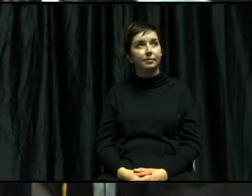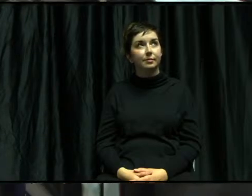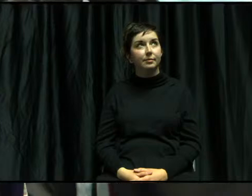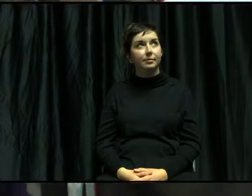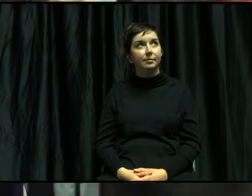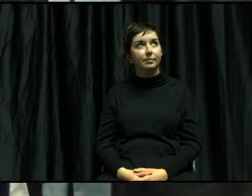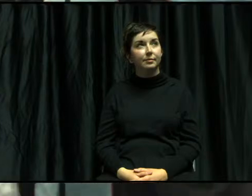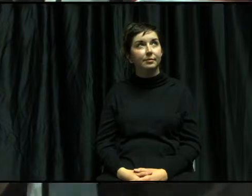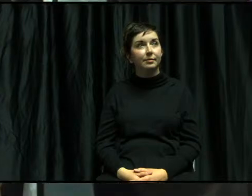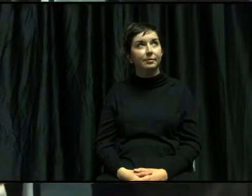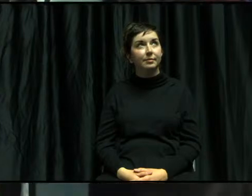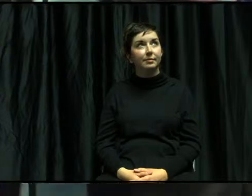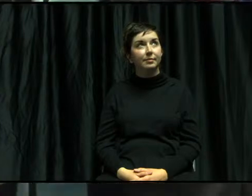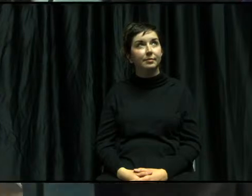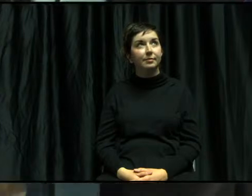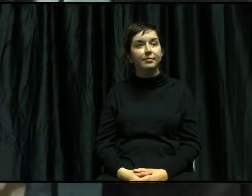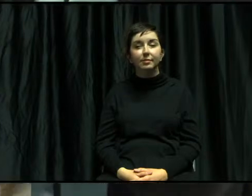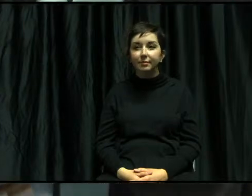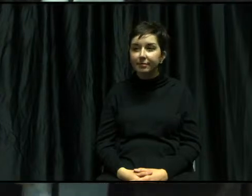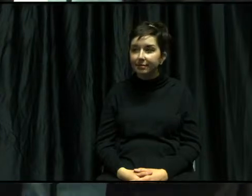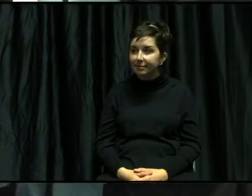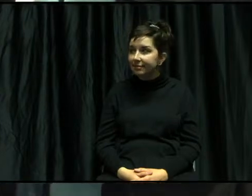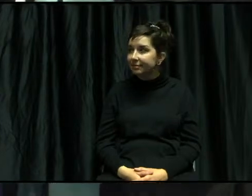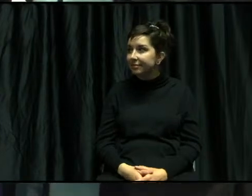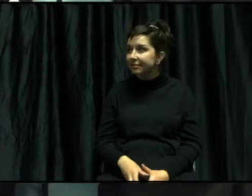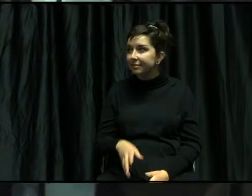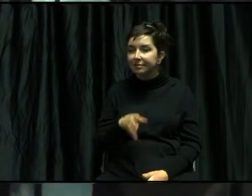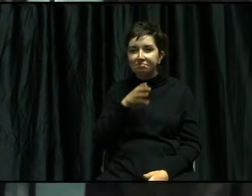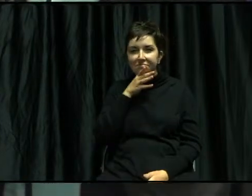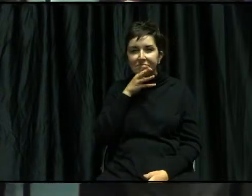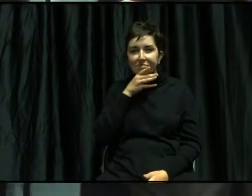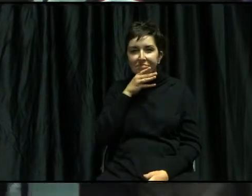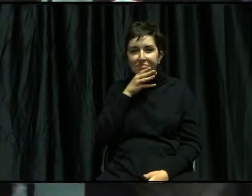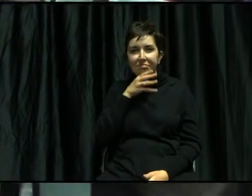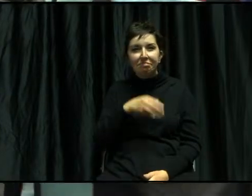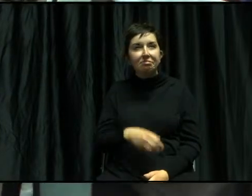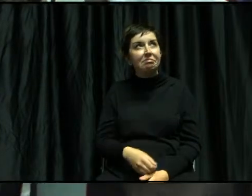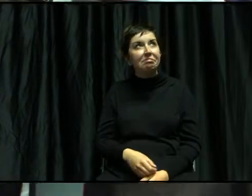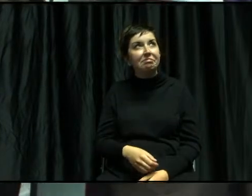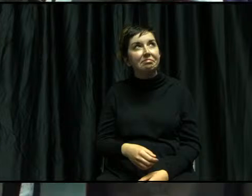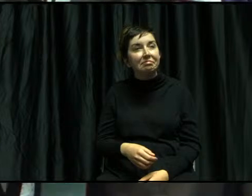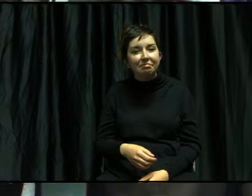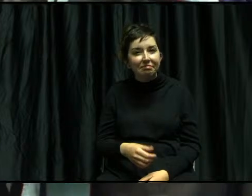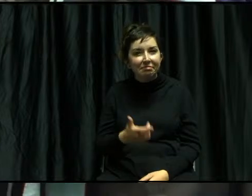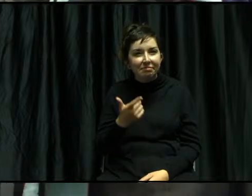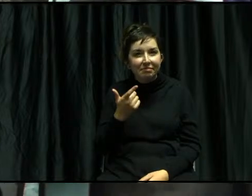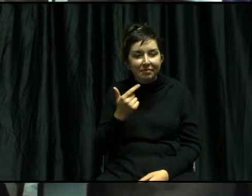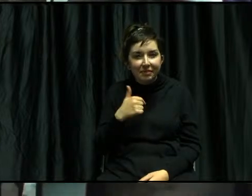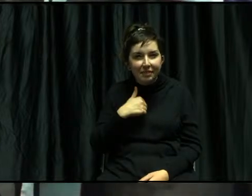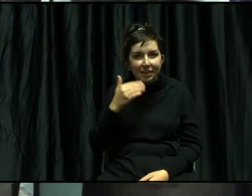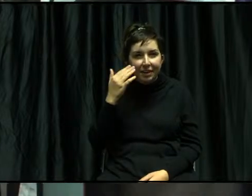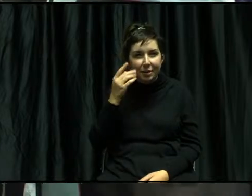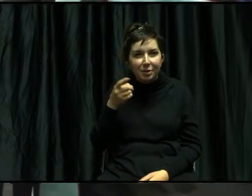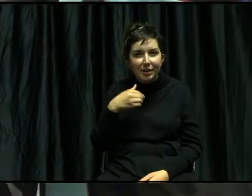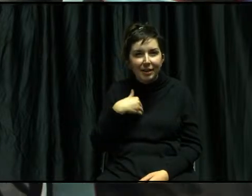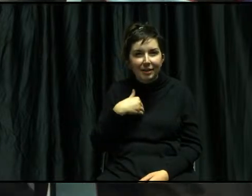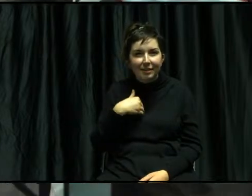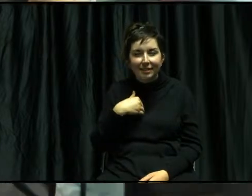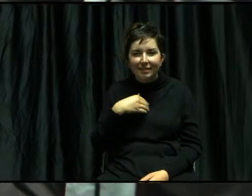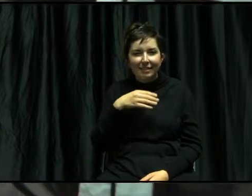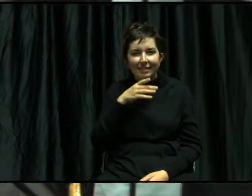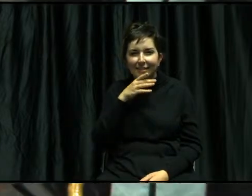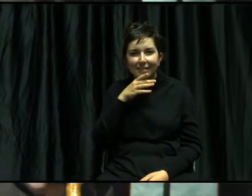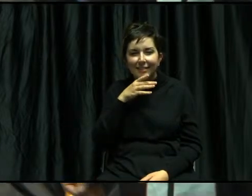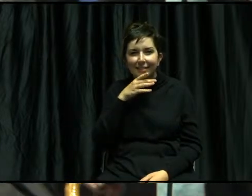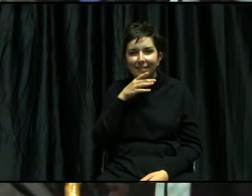Norm, while you're doing that, did she hire you? She may as well have. I know she hired Brad Mortensen